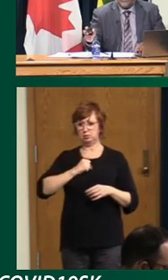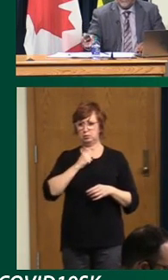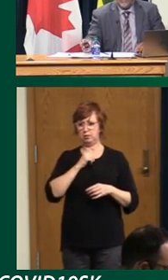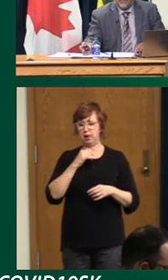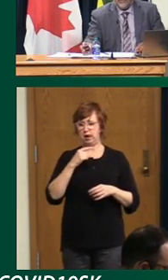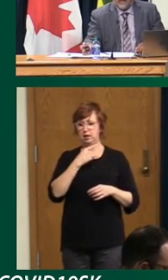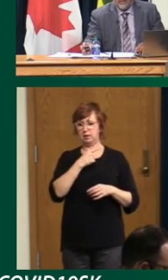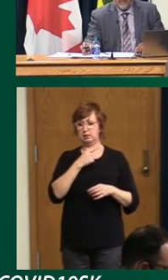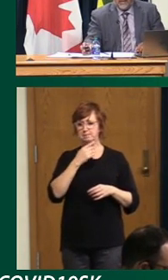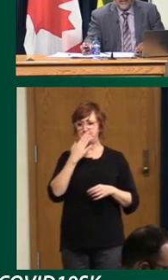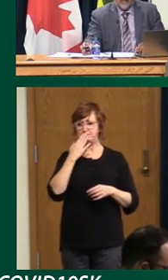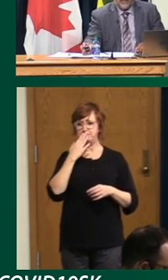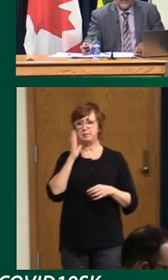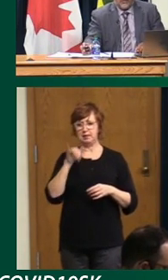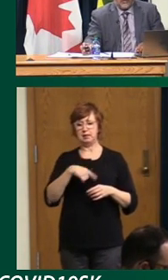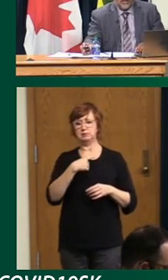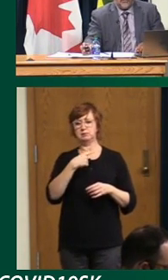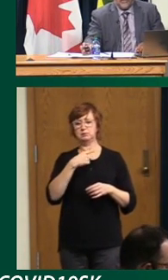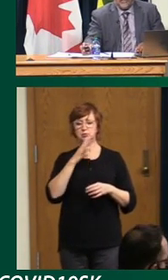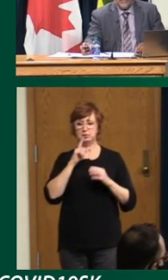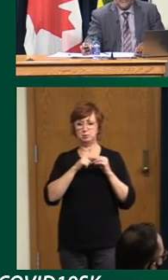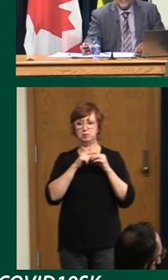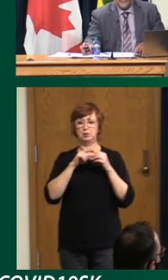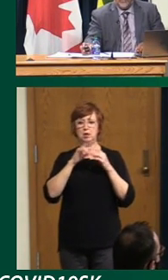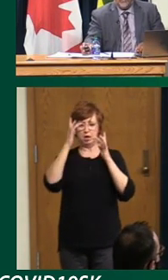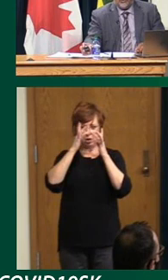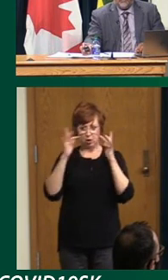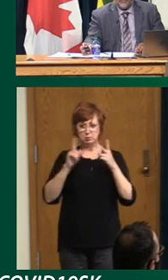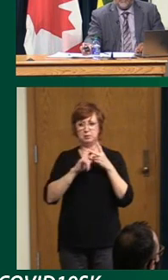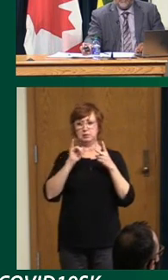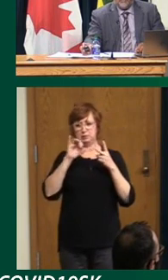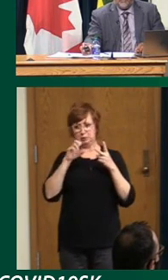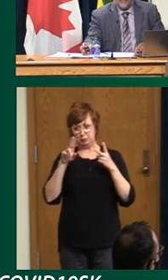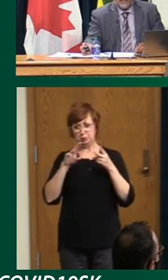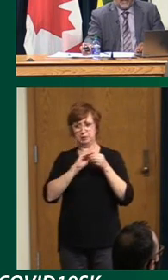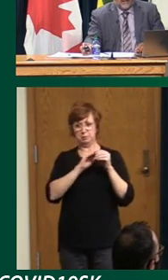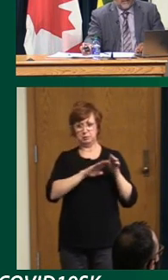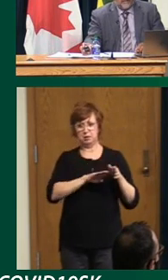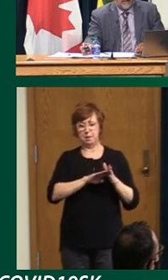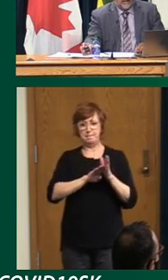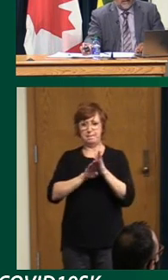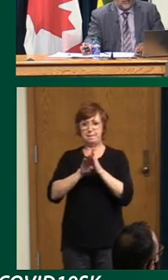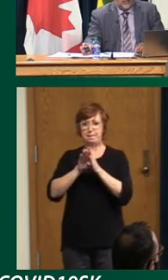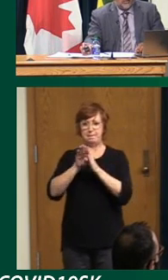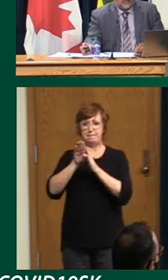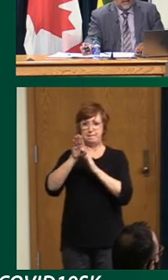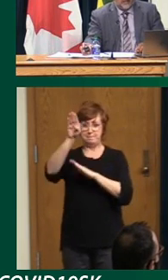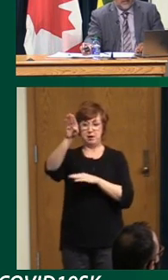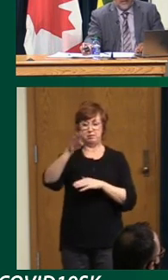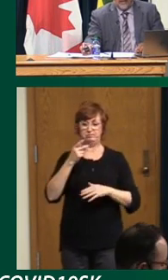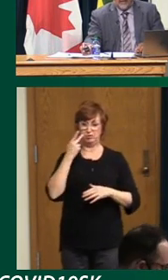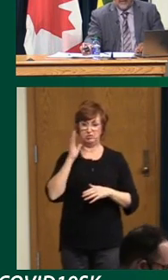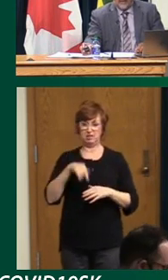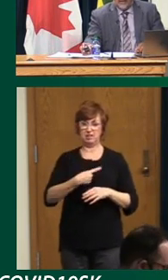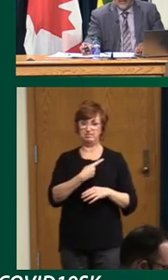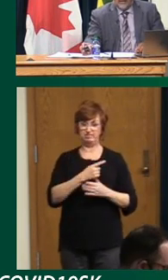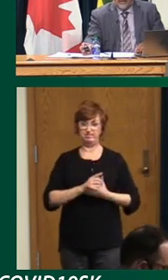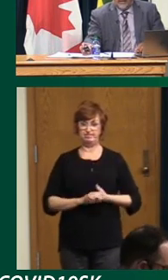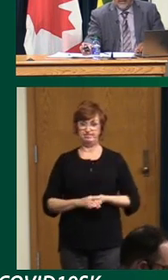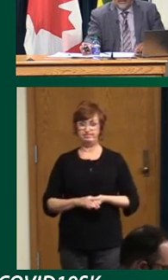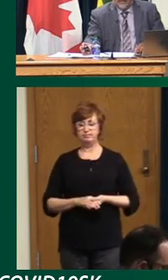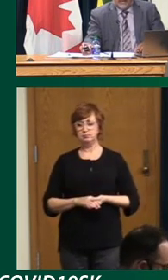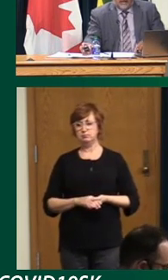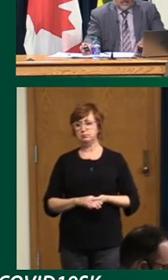so this was the slide that I was speaking to, that this just shows graphically the increase in hospitalizations throughout Saskatchewan.